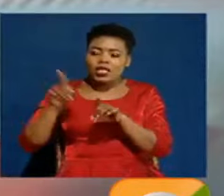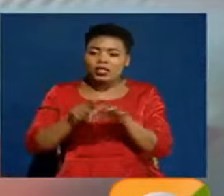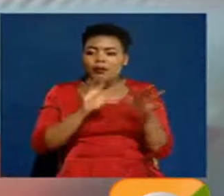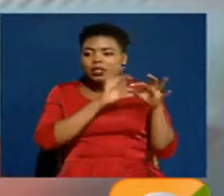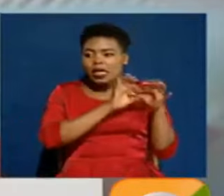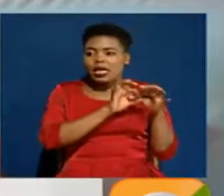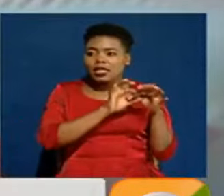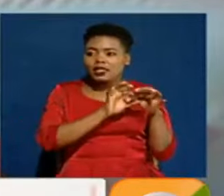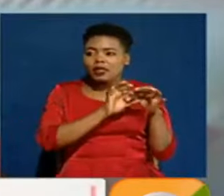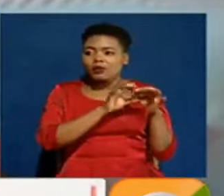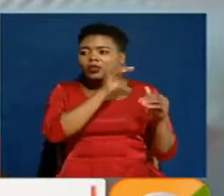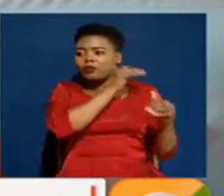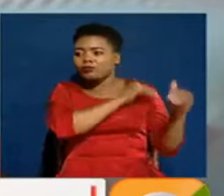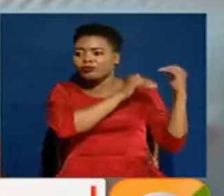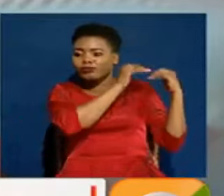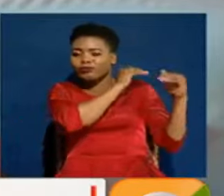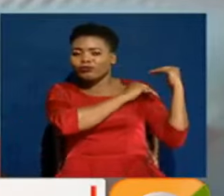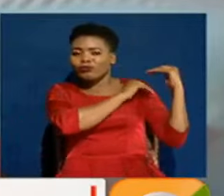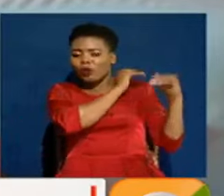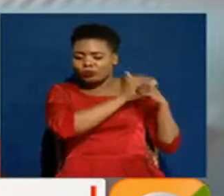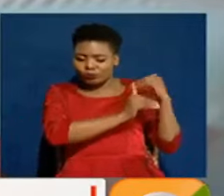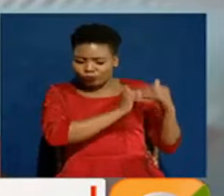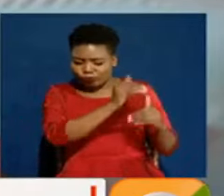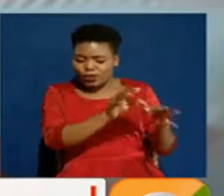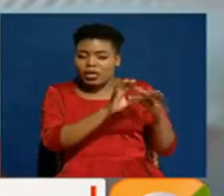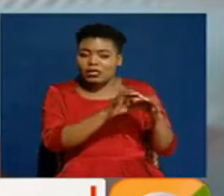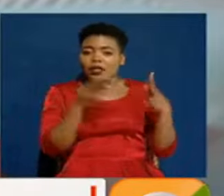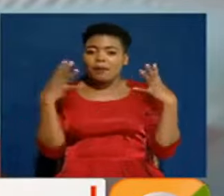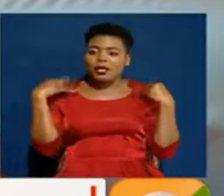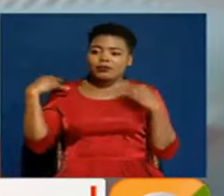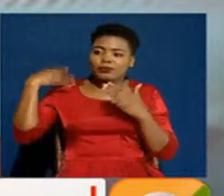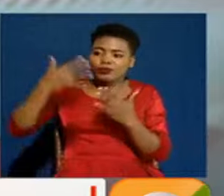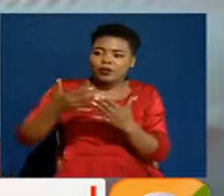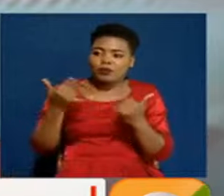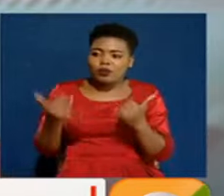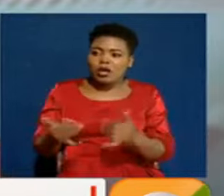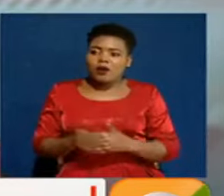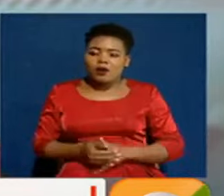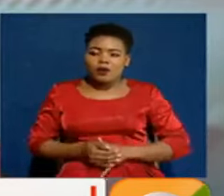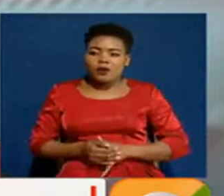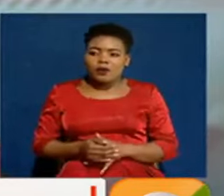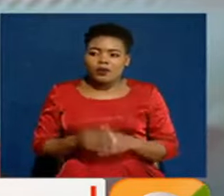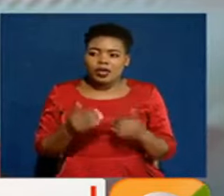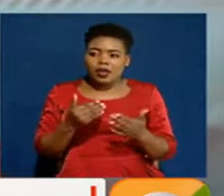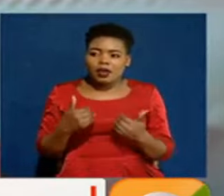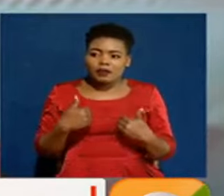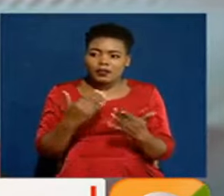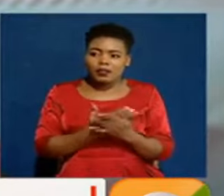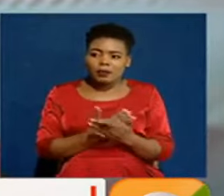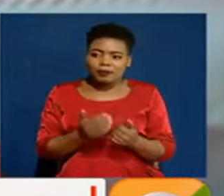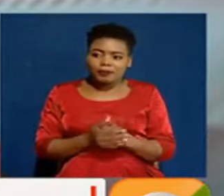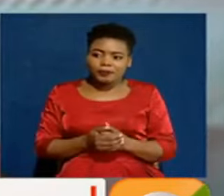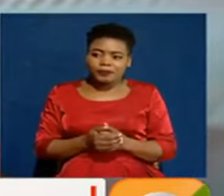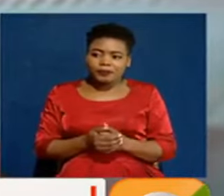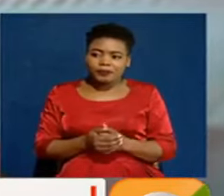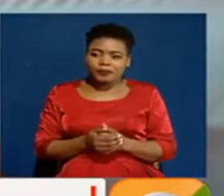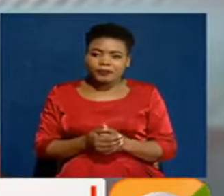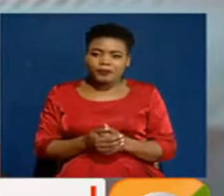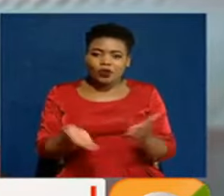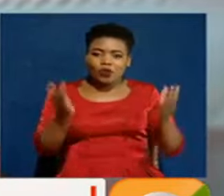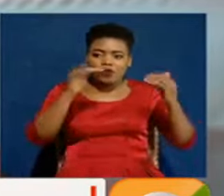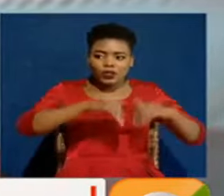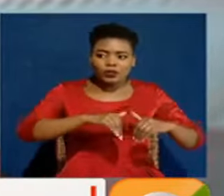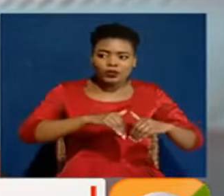has been cultivated over time, that there are some unwritten but well acceptable